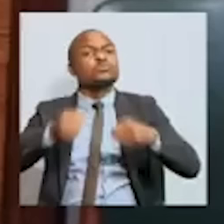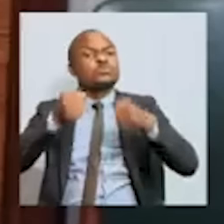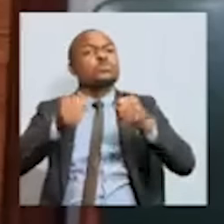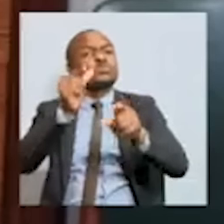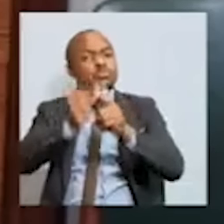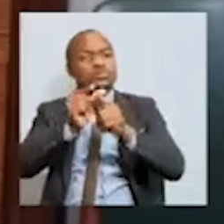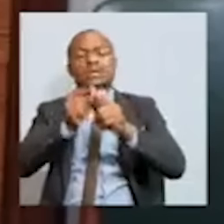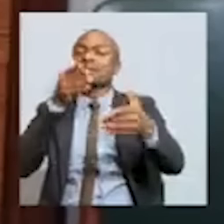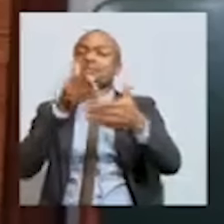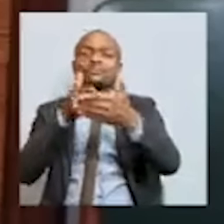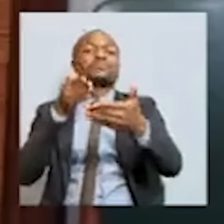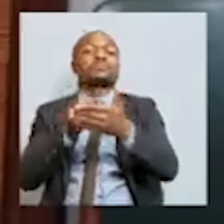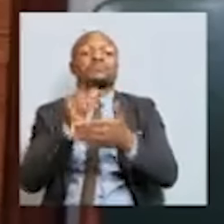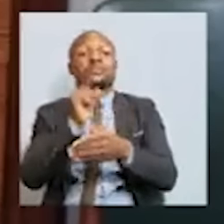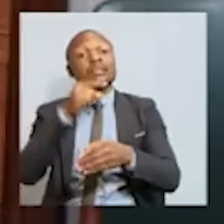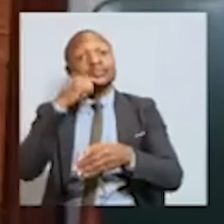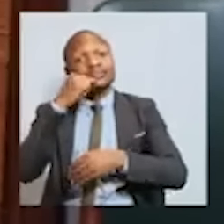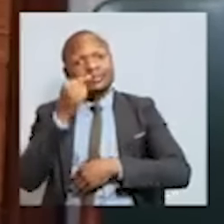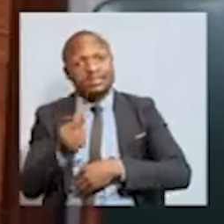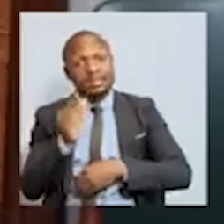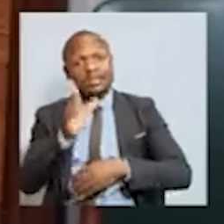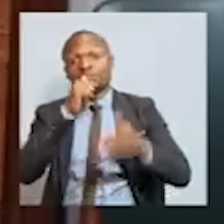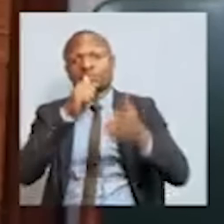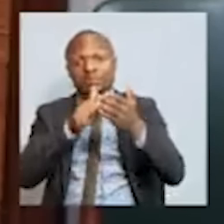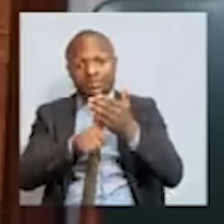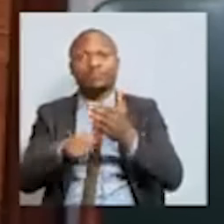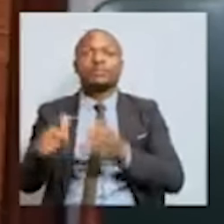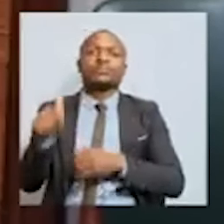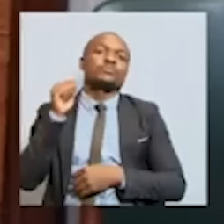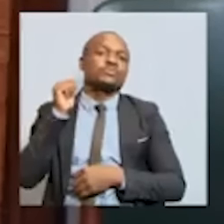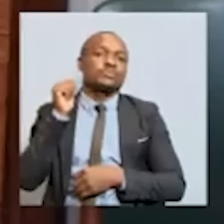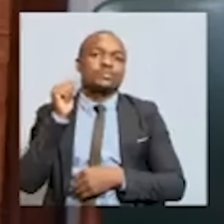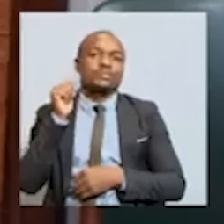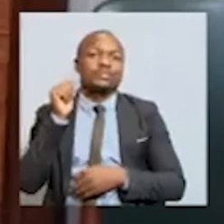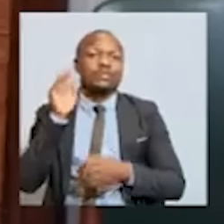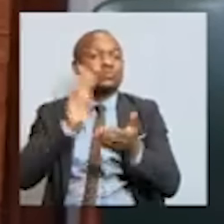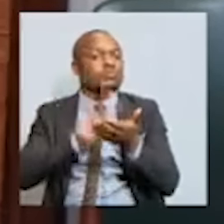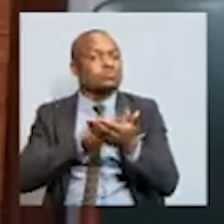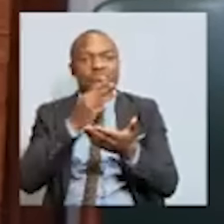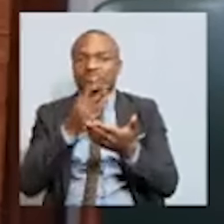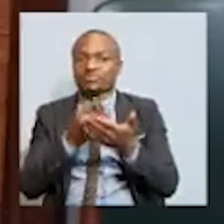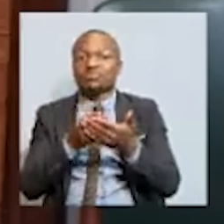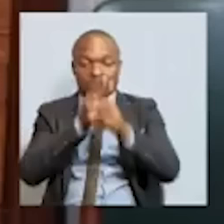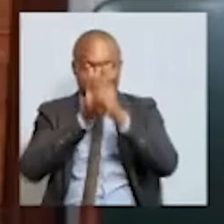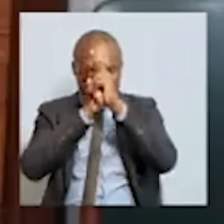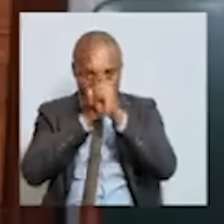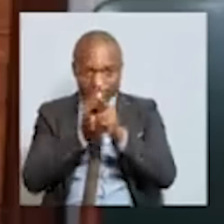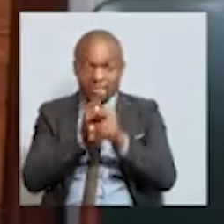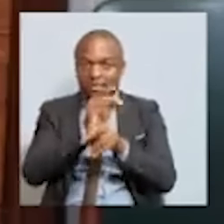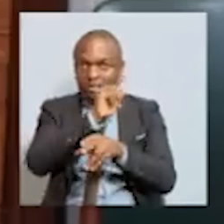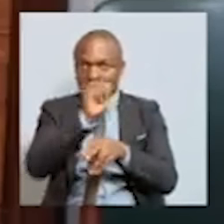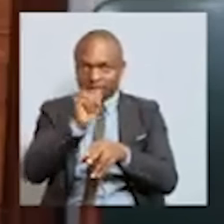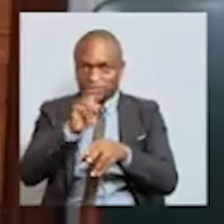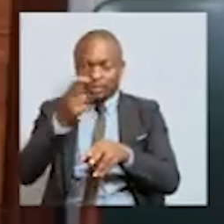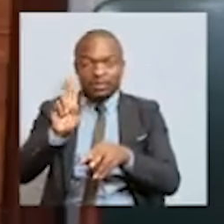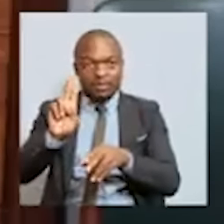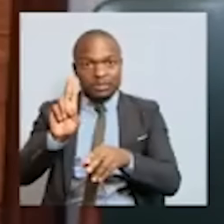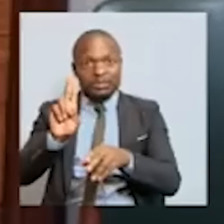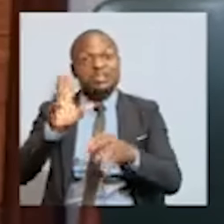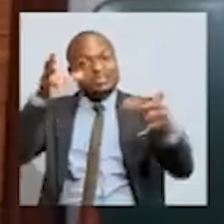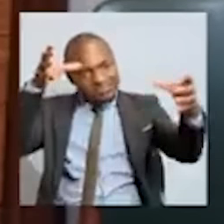him. He concluded his letter by denying ever witnessing Mr. Munir Zulu, MP, being